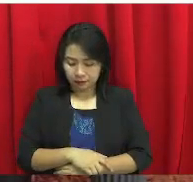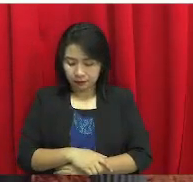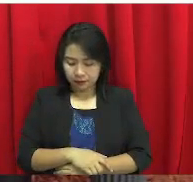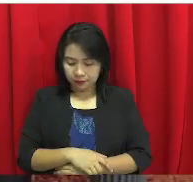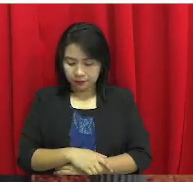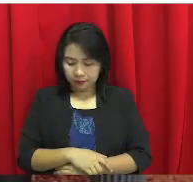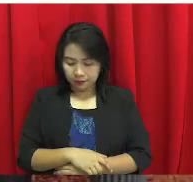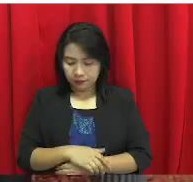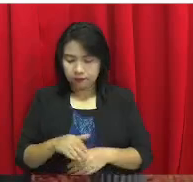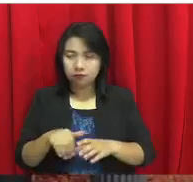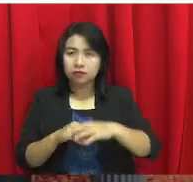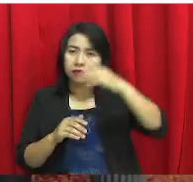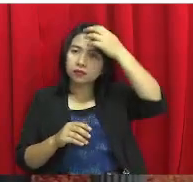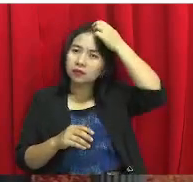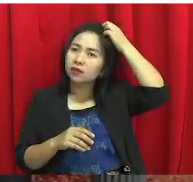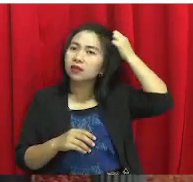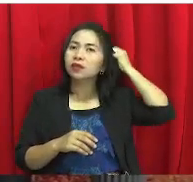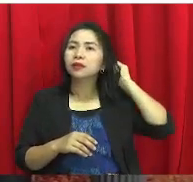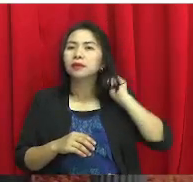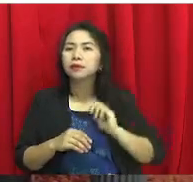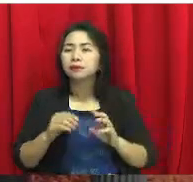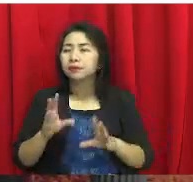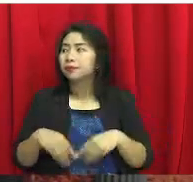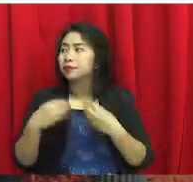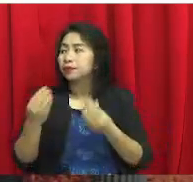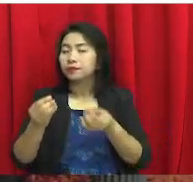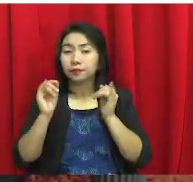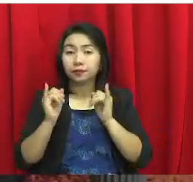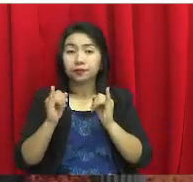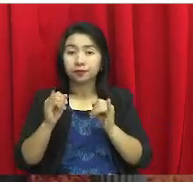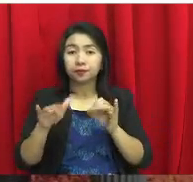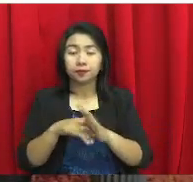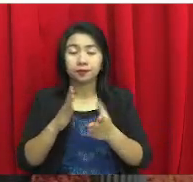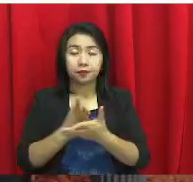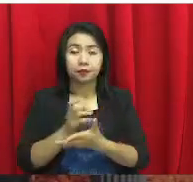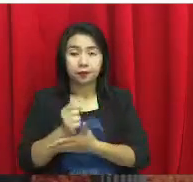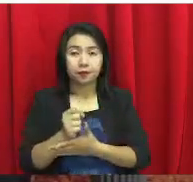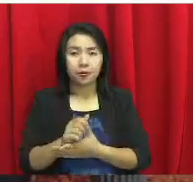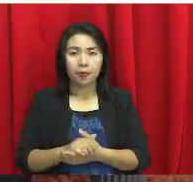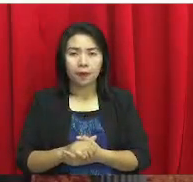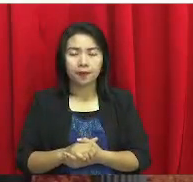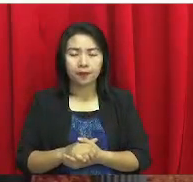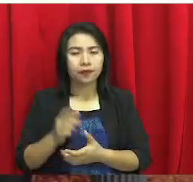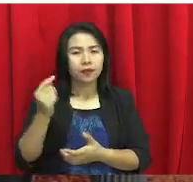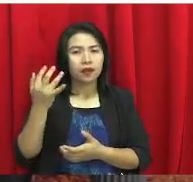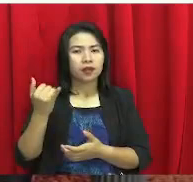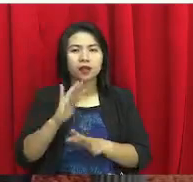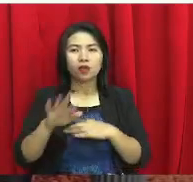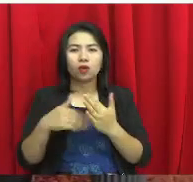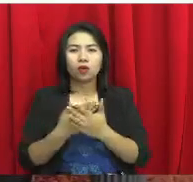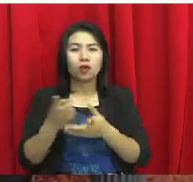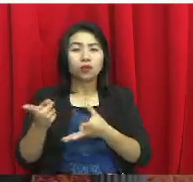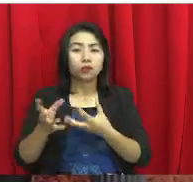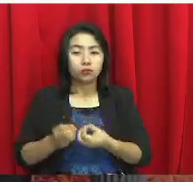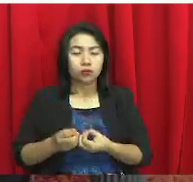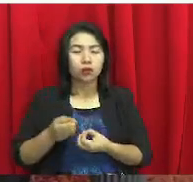sa instruction in righteousness, they make their own instructions. They do their own. They